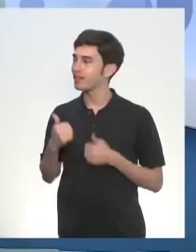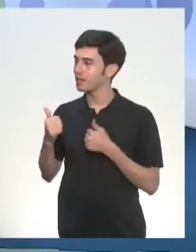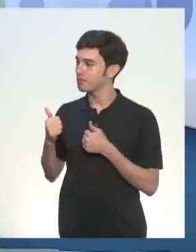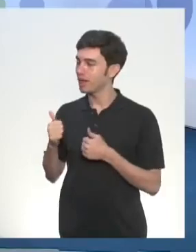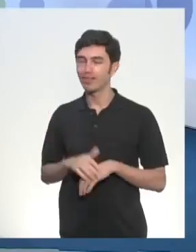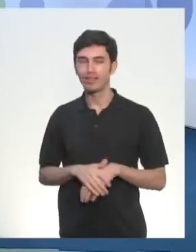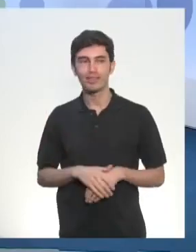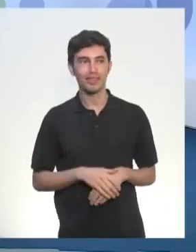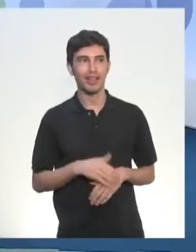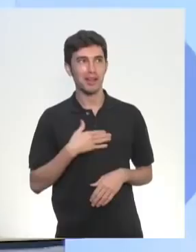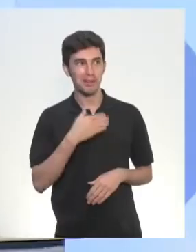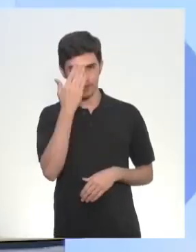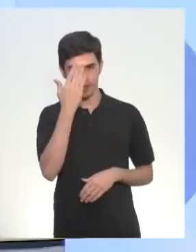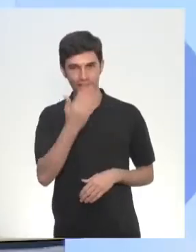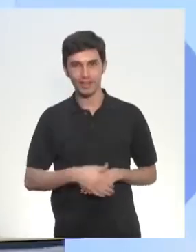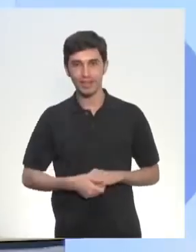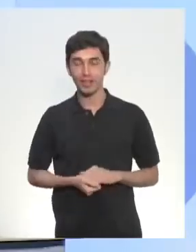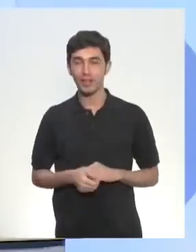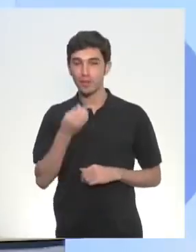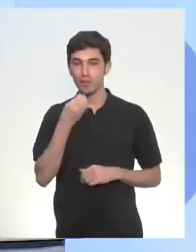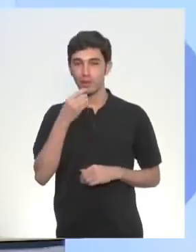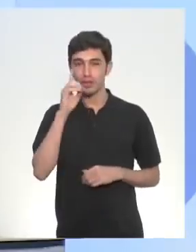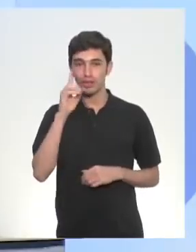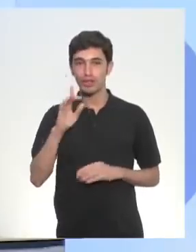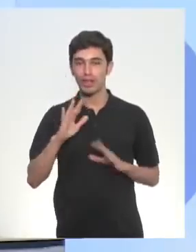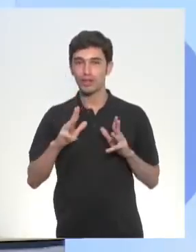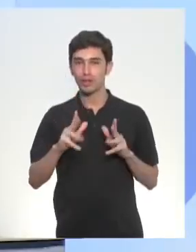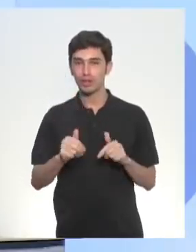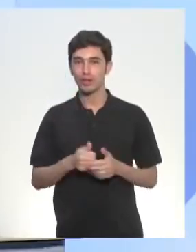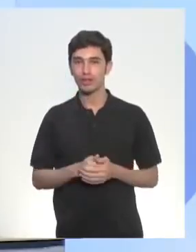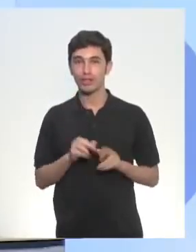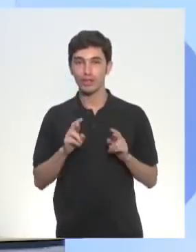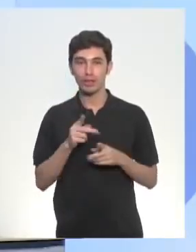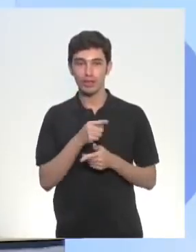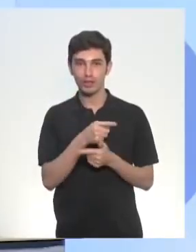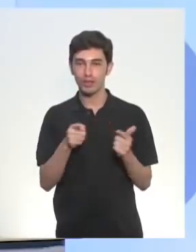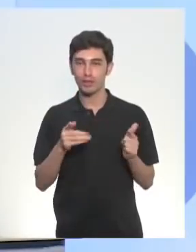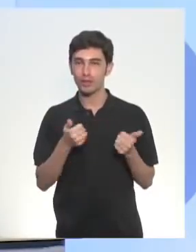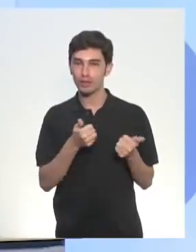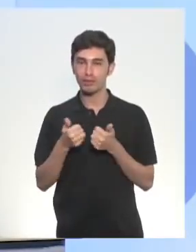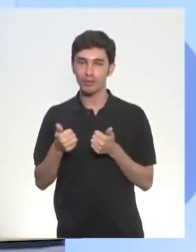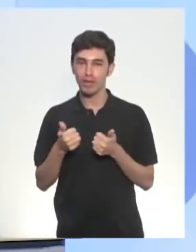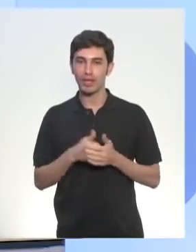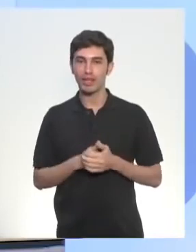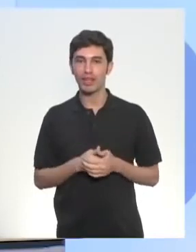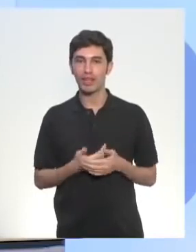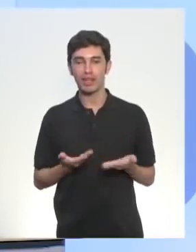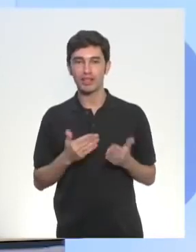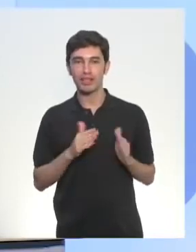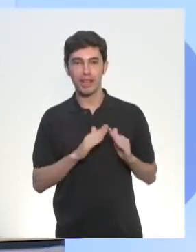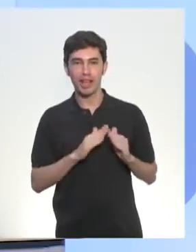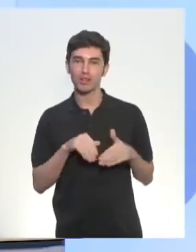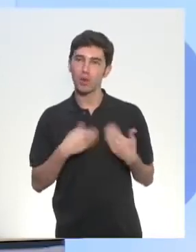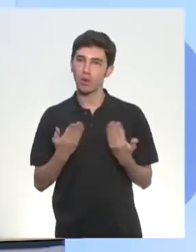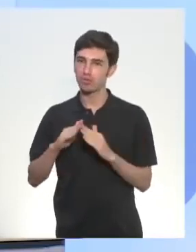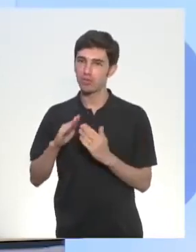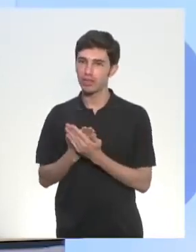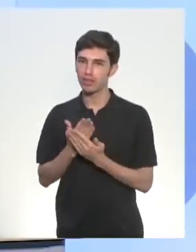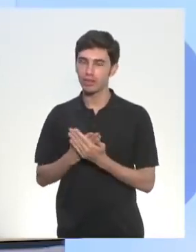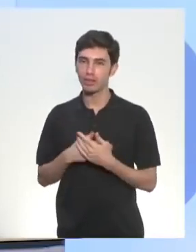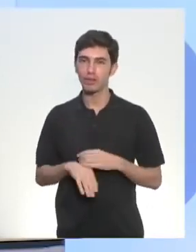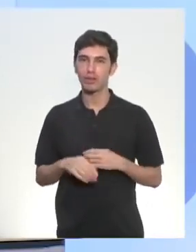just great, thank you. Uh, Good morning, everybody. Hope you are fine at home or at school. And welcome